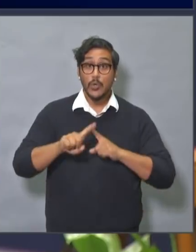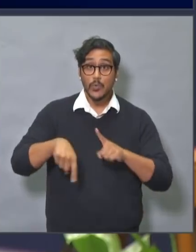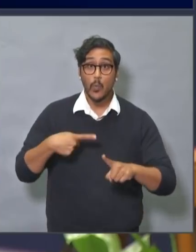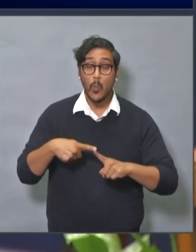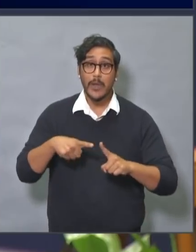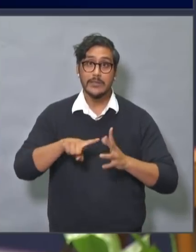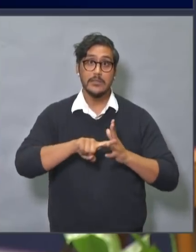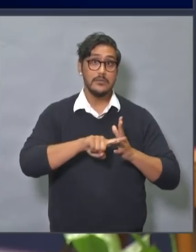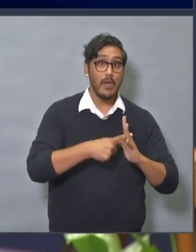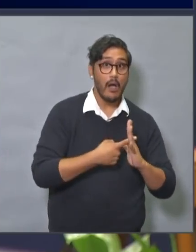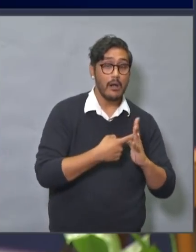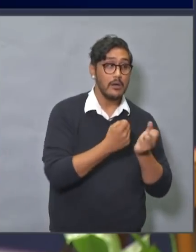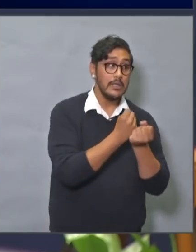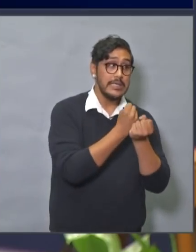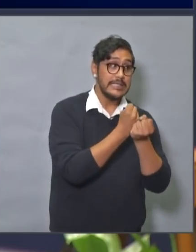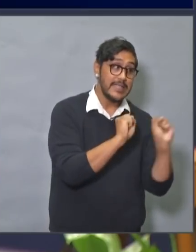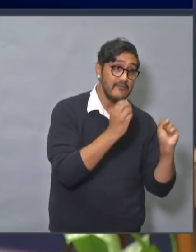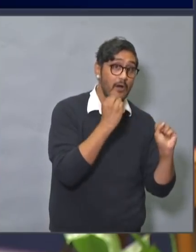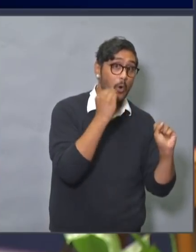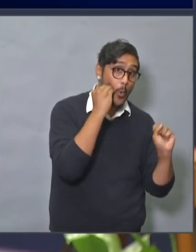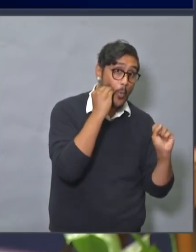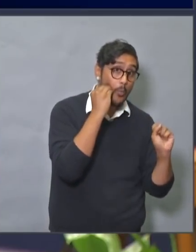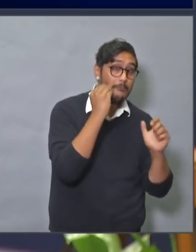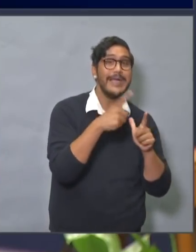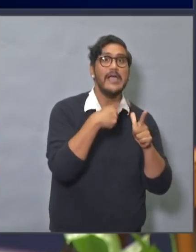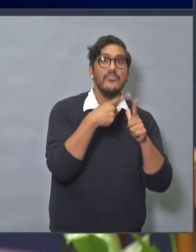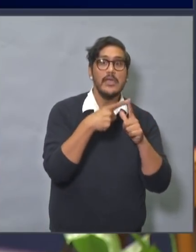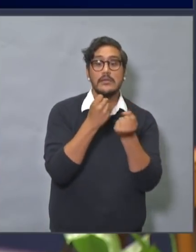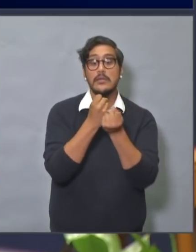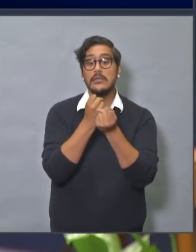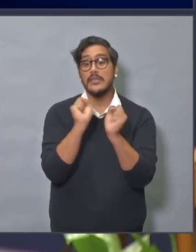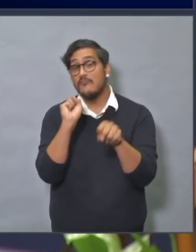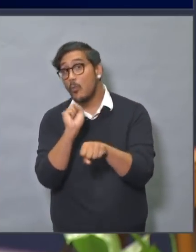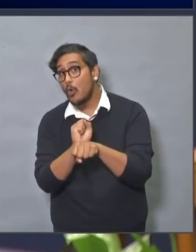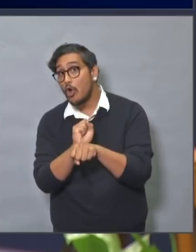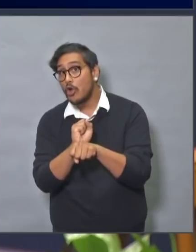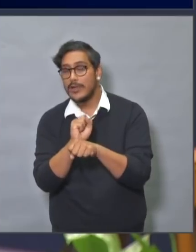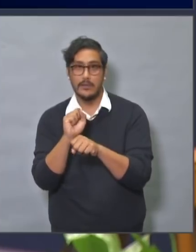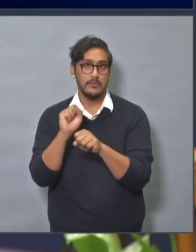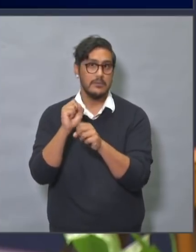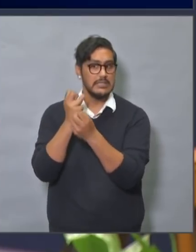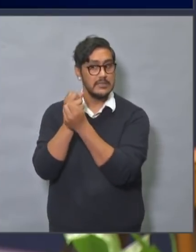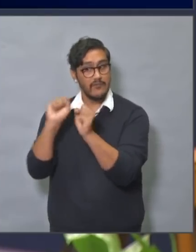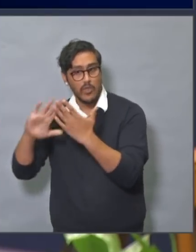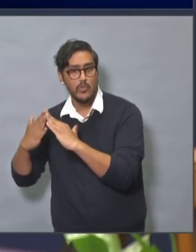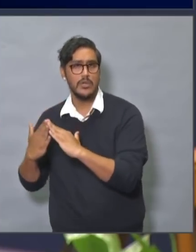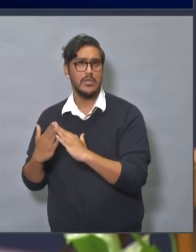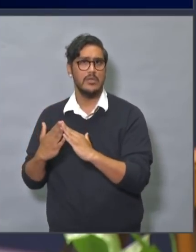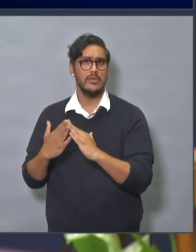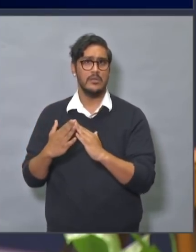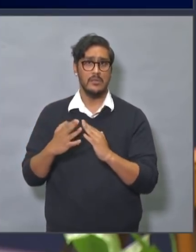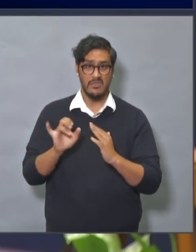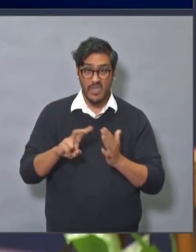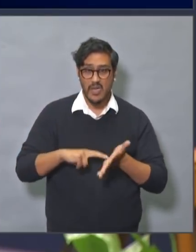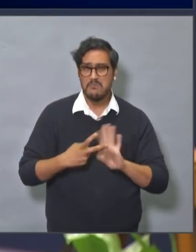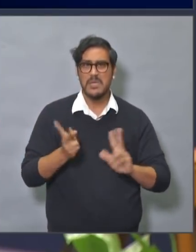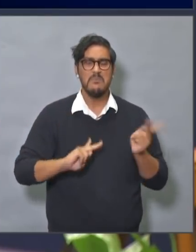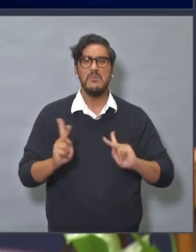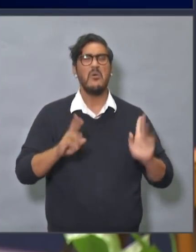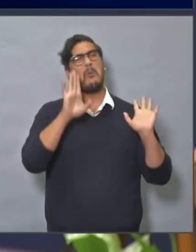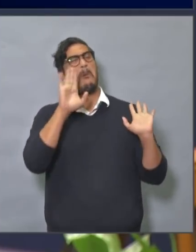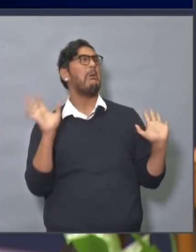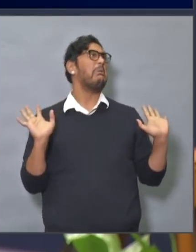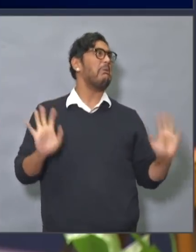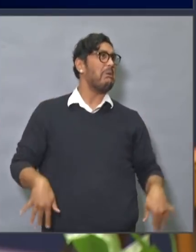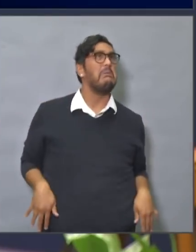home, then to safer at work and safer at the communities, that doesn't mean people can let their guard down. And I believe that is what happened, in addition to